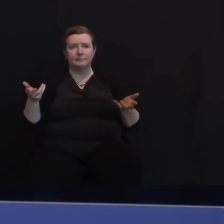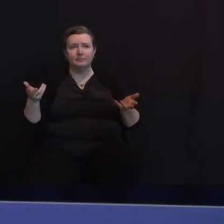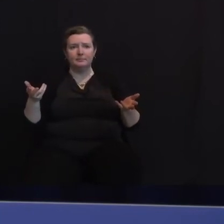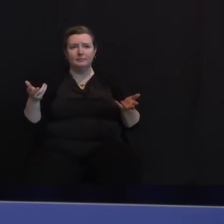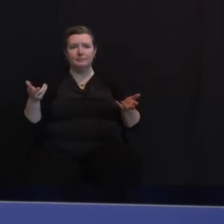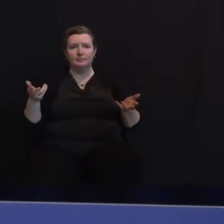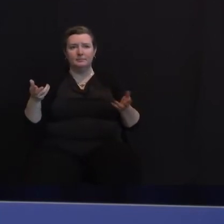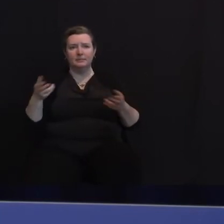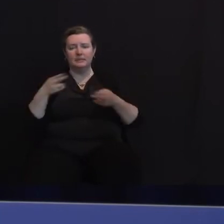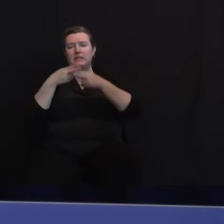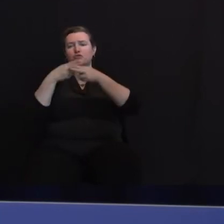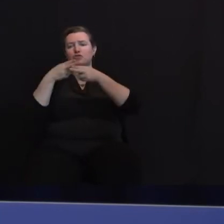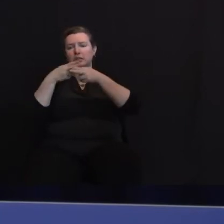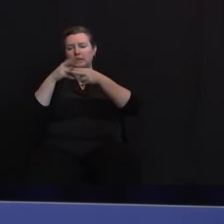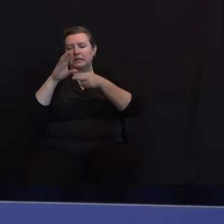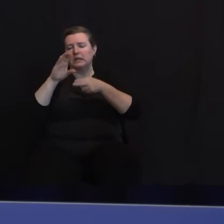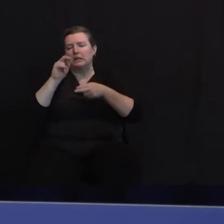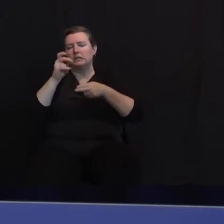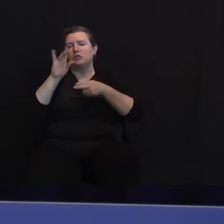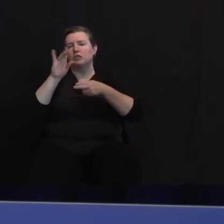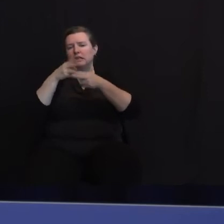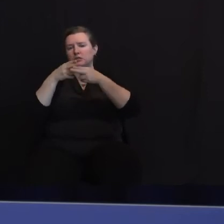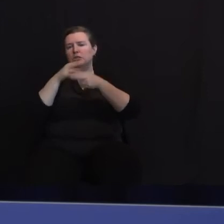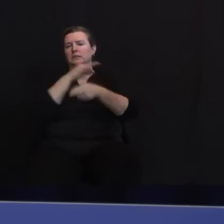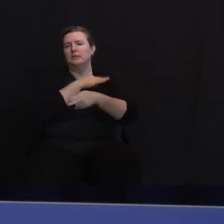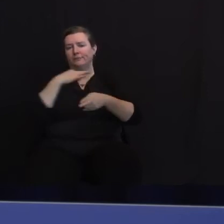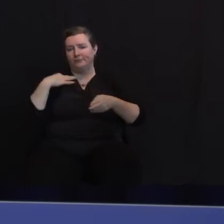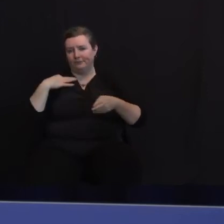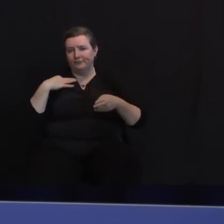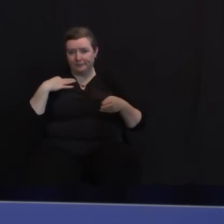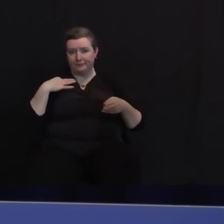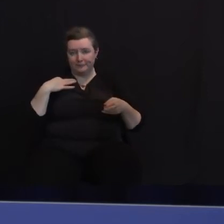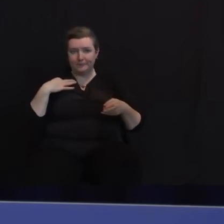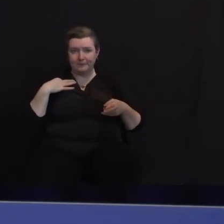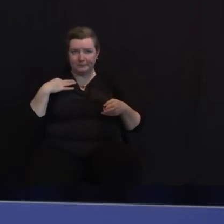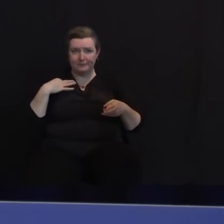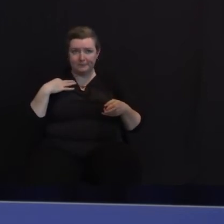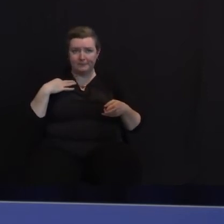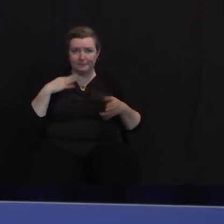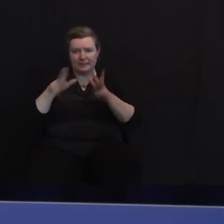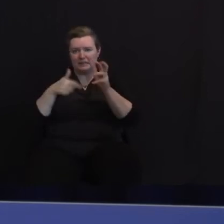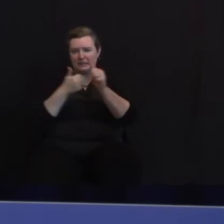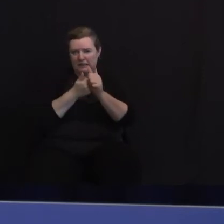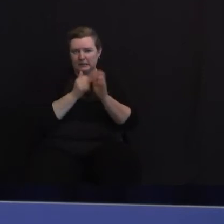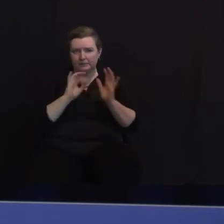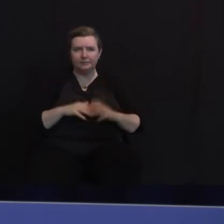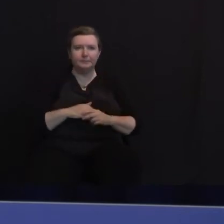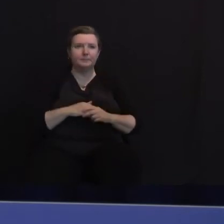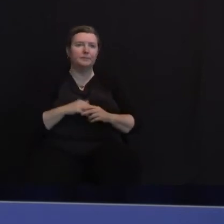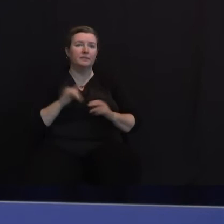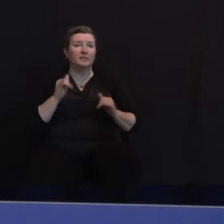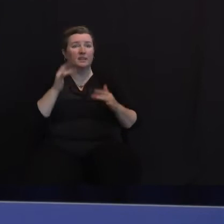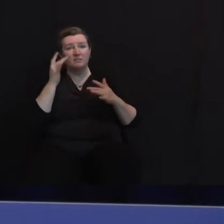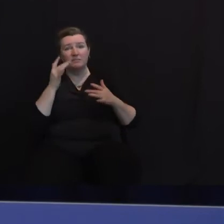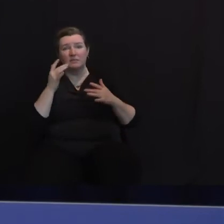There are no new reports of multisystem inflammatory syndrome in children. We have a total of 75